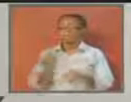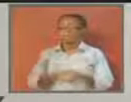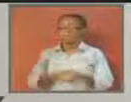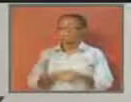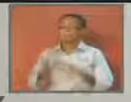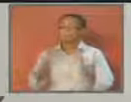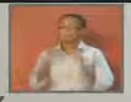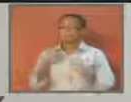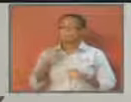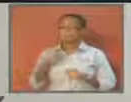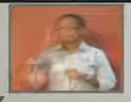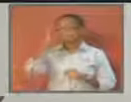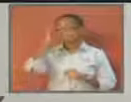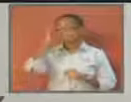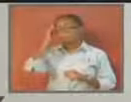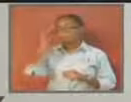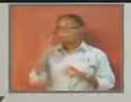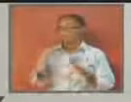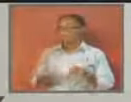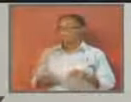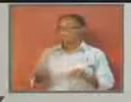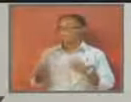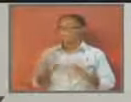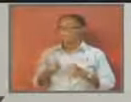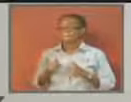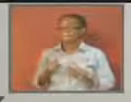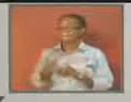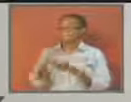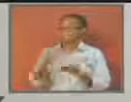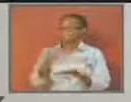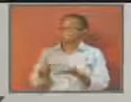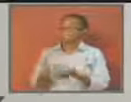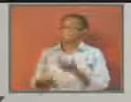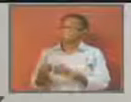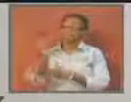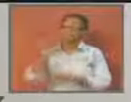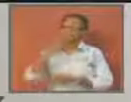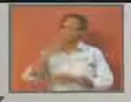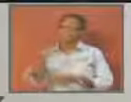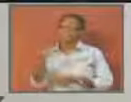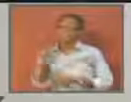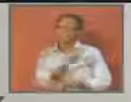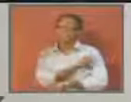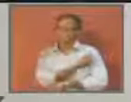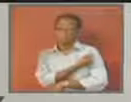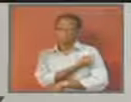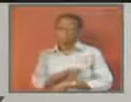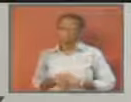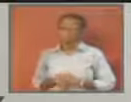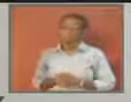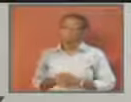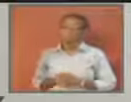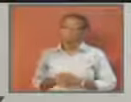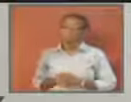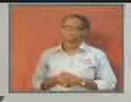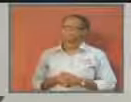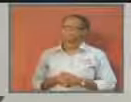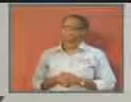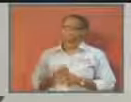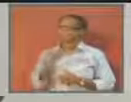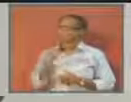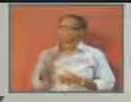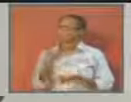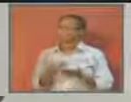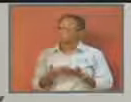of our centers this morning for a second dose, and in fact, they had not even reached the 8